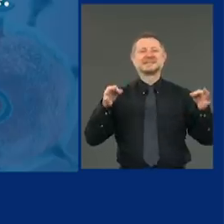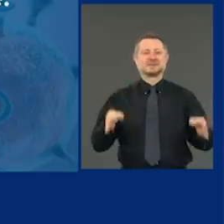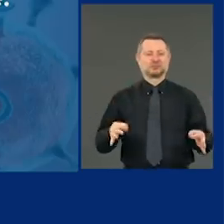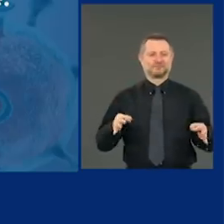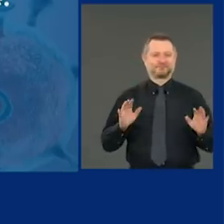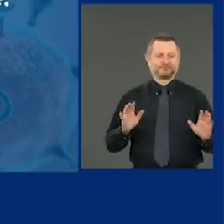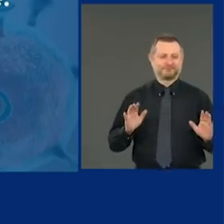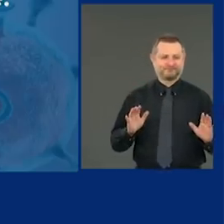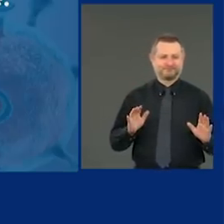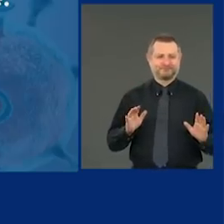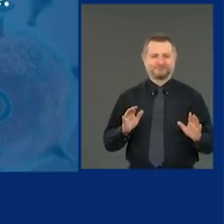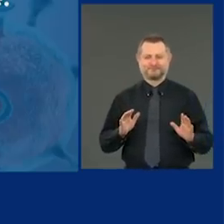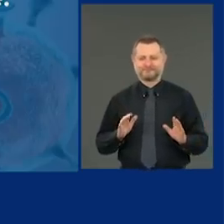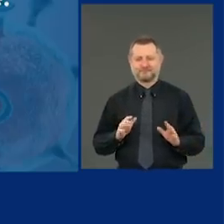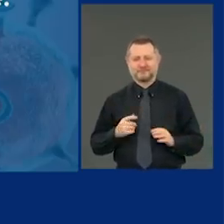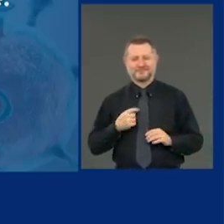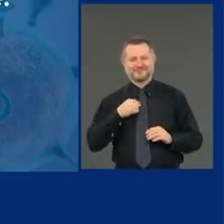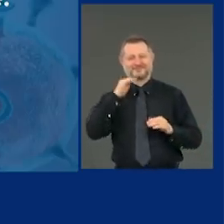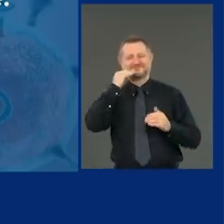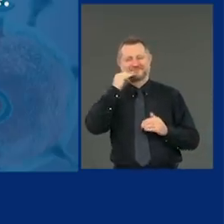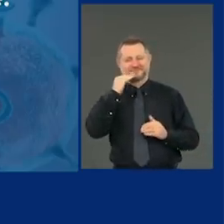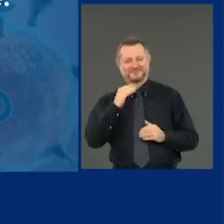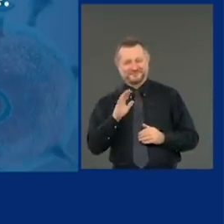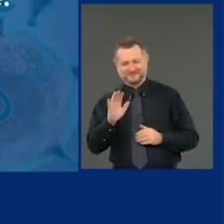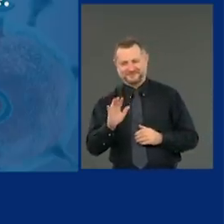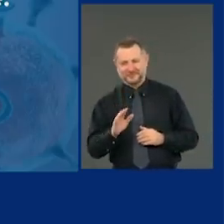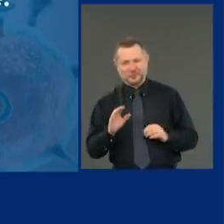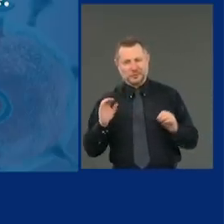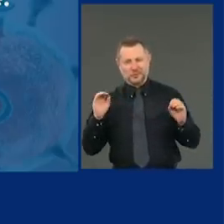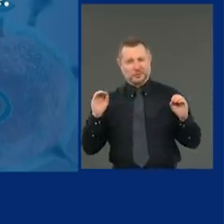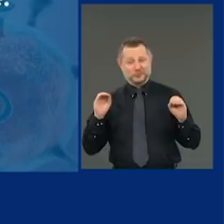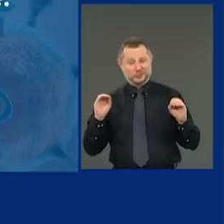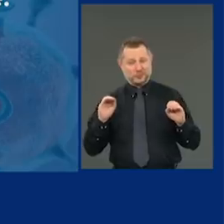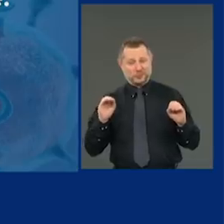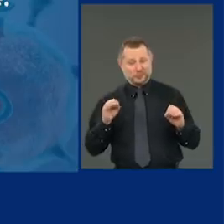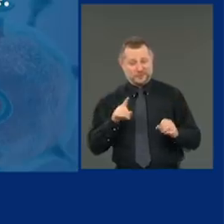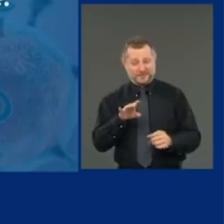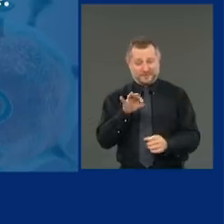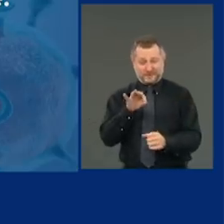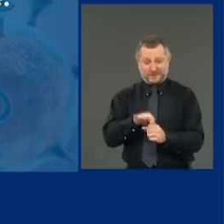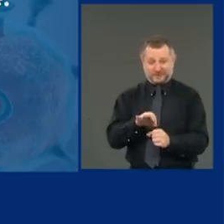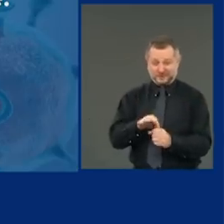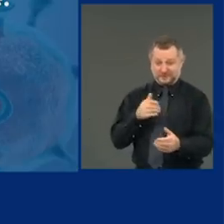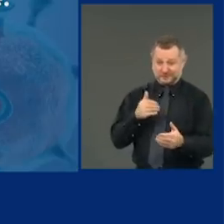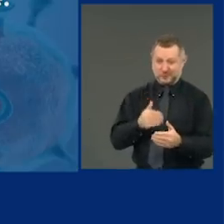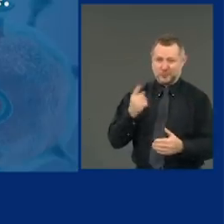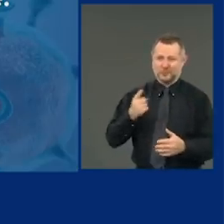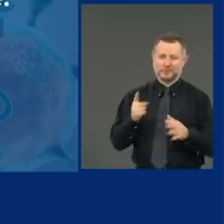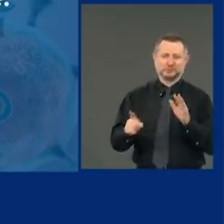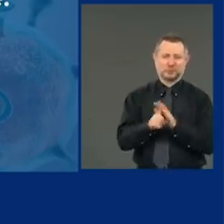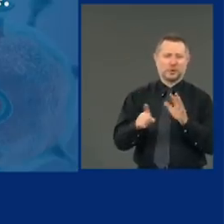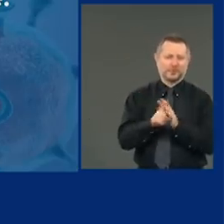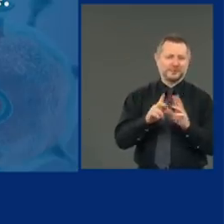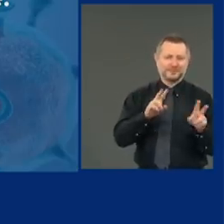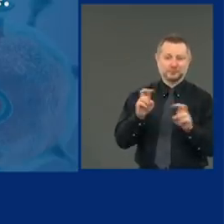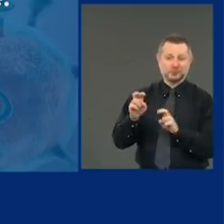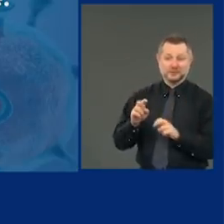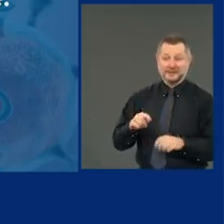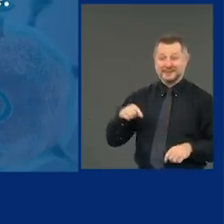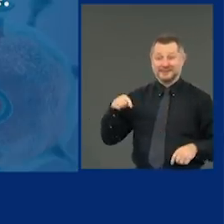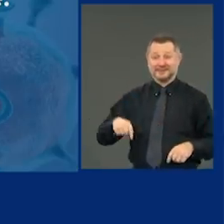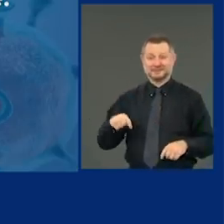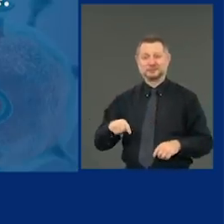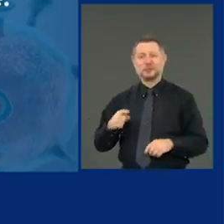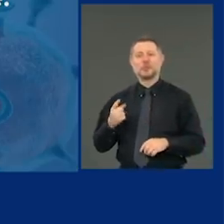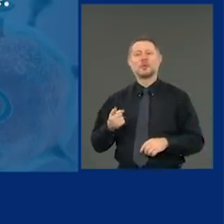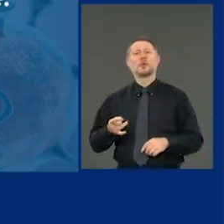There is no election that we have nowadays that doesn't raise issues, it seems. This was extraordinary.